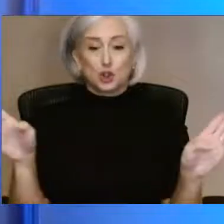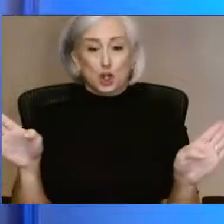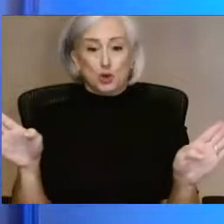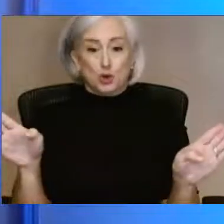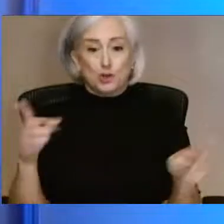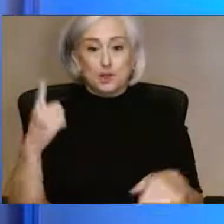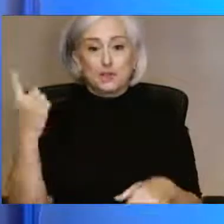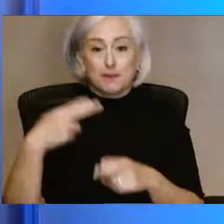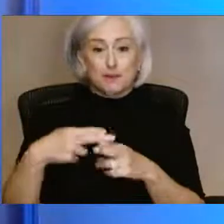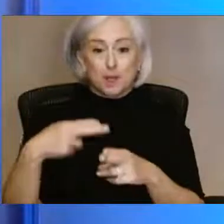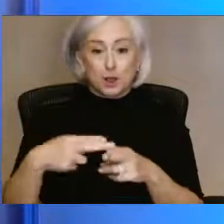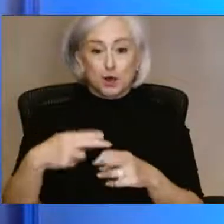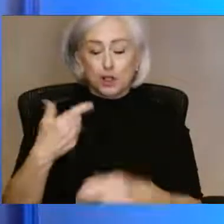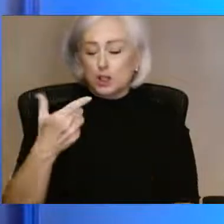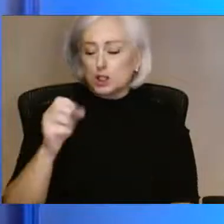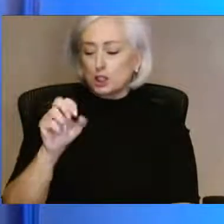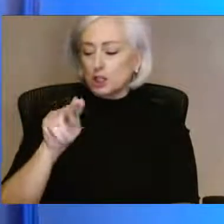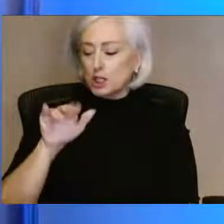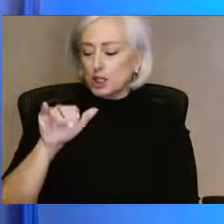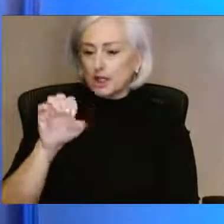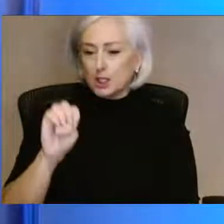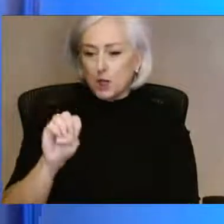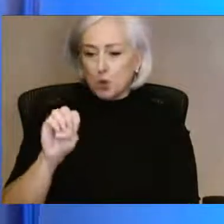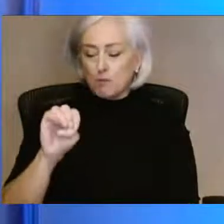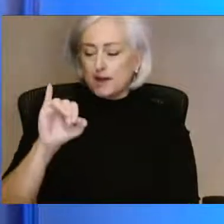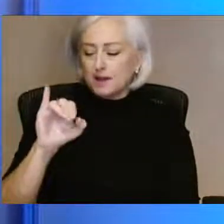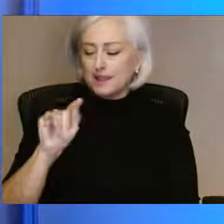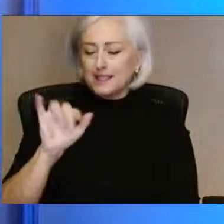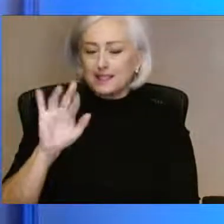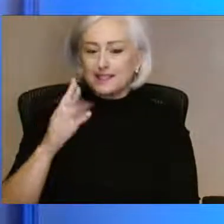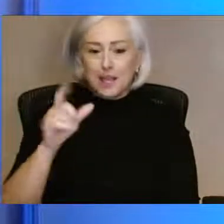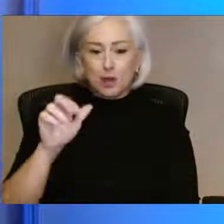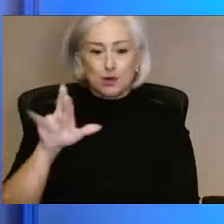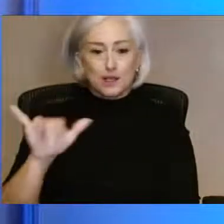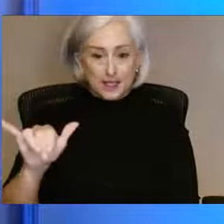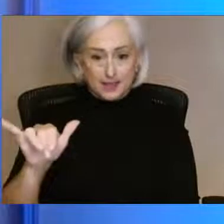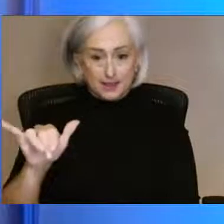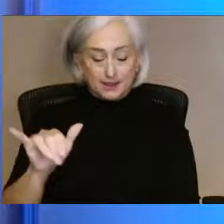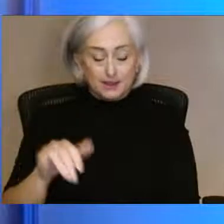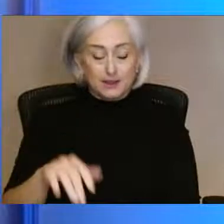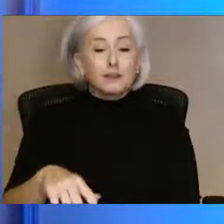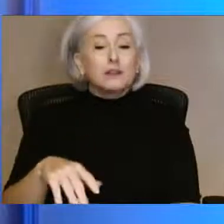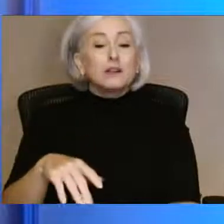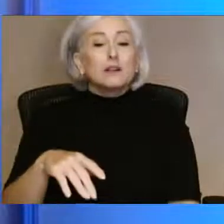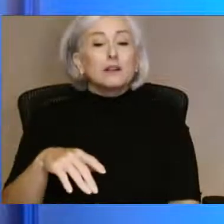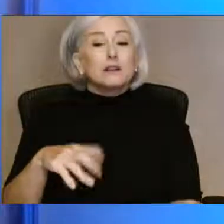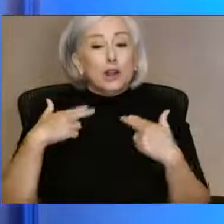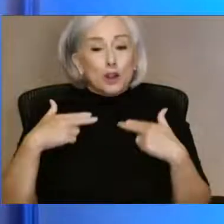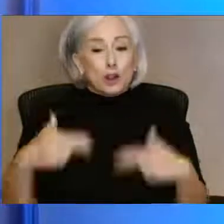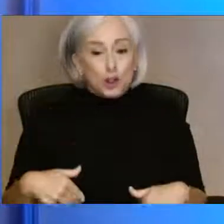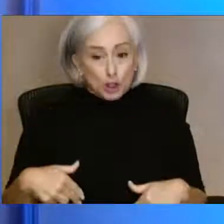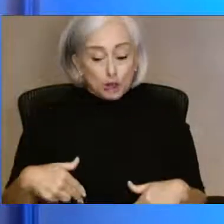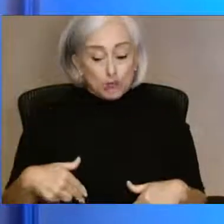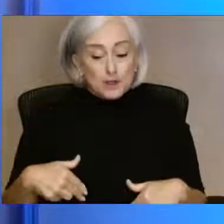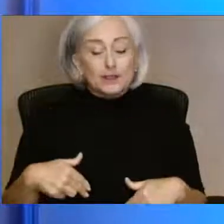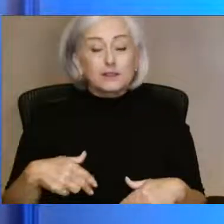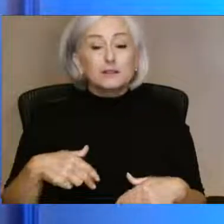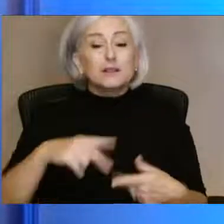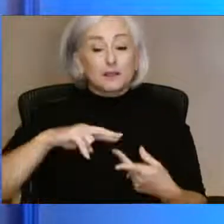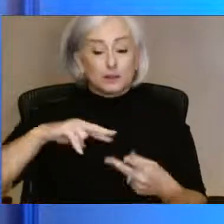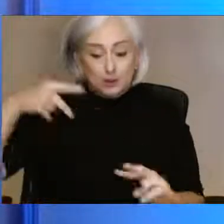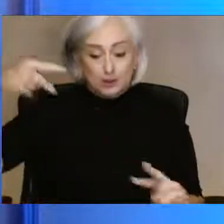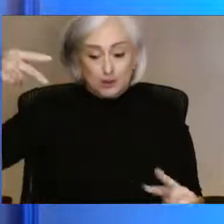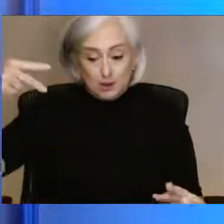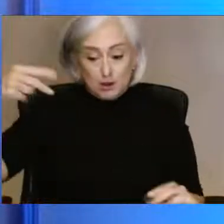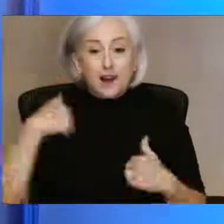genome integrity. And so the human genome is made up of 23 pairs of chromosomes. And every time a cell